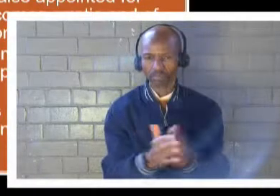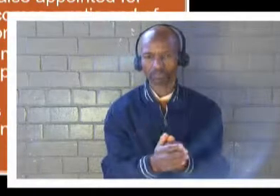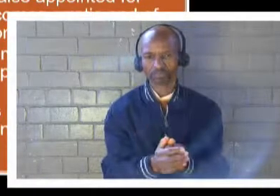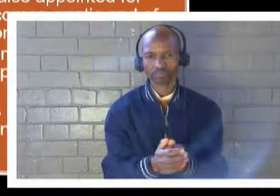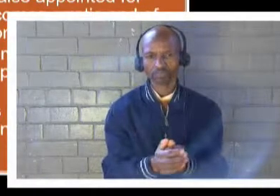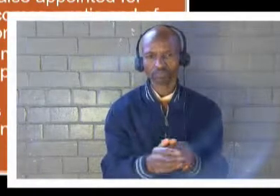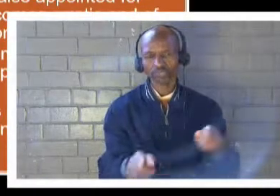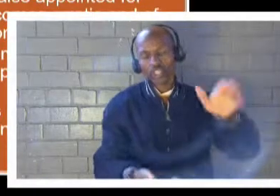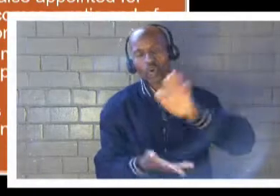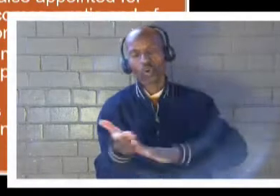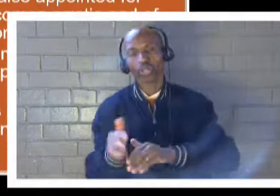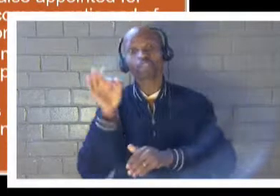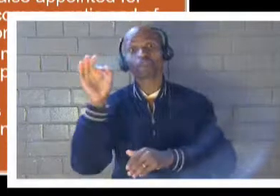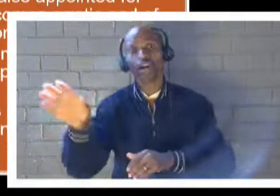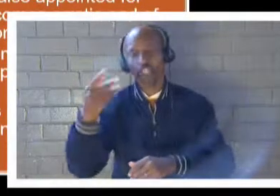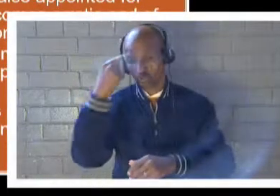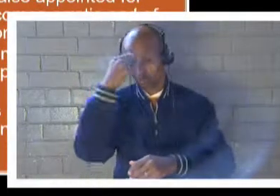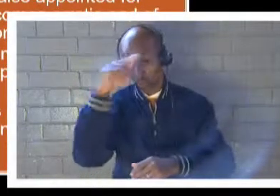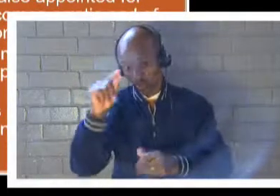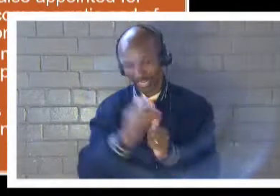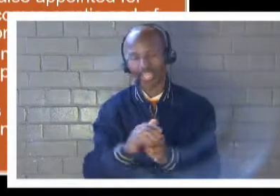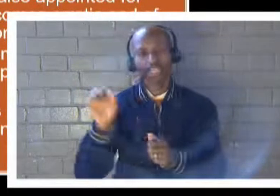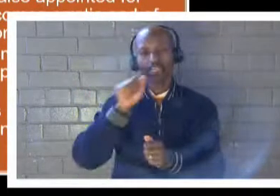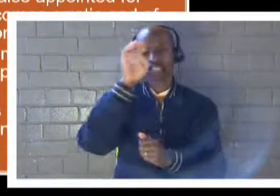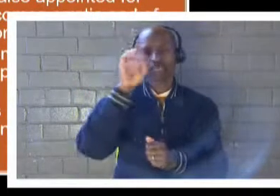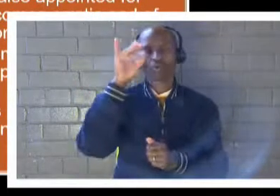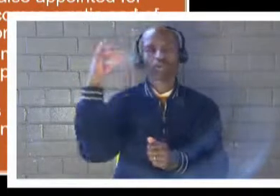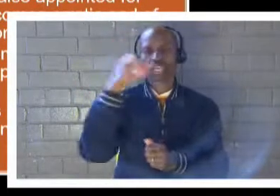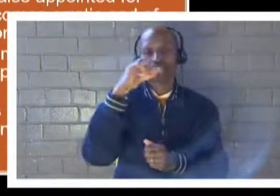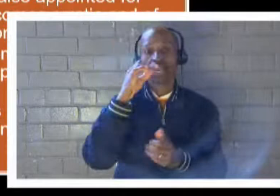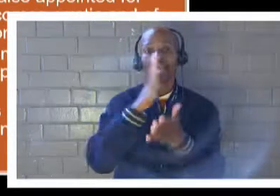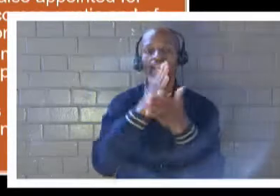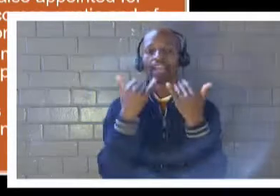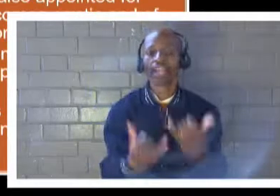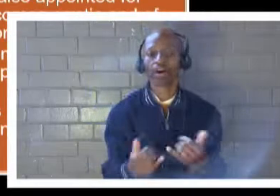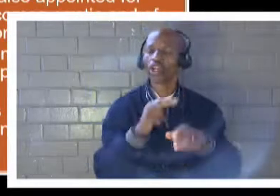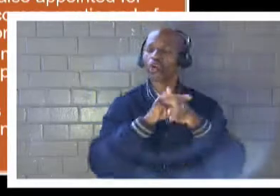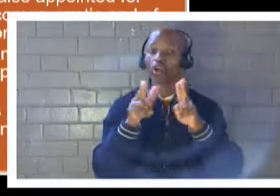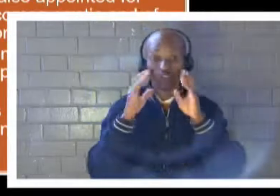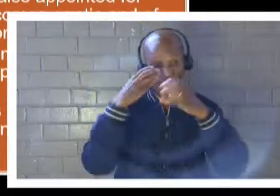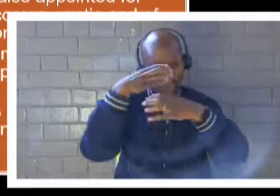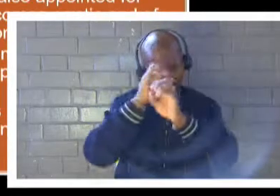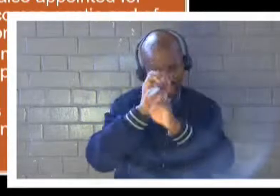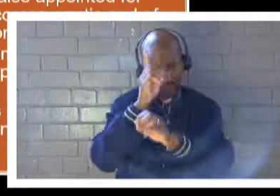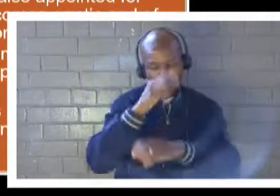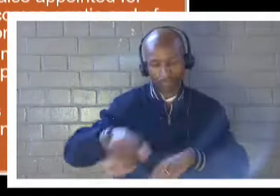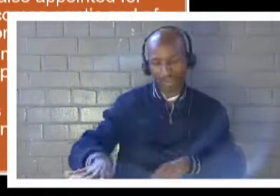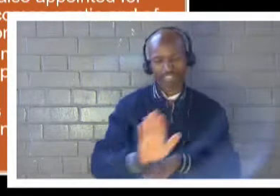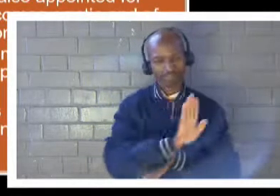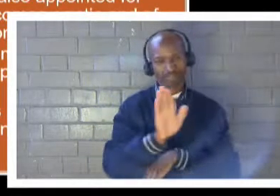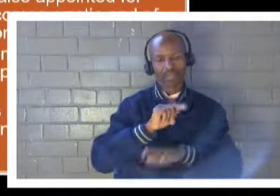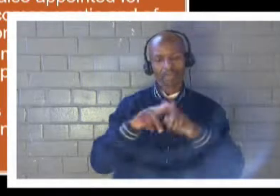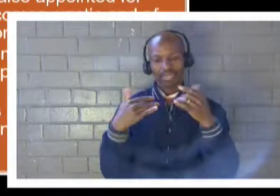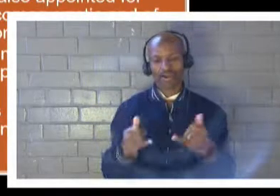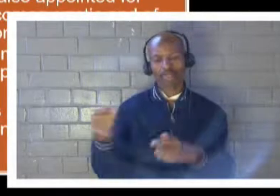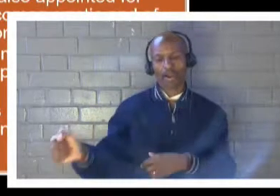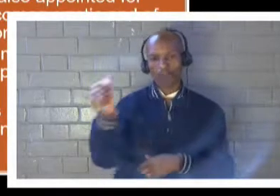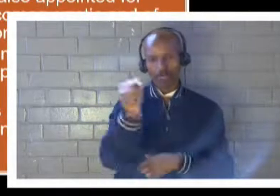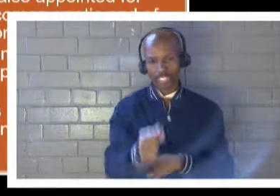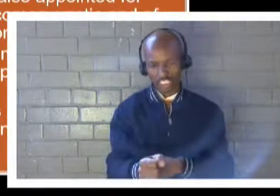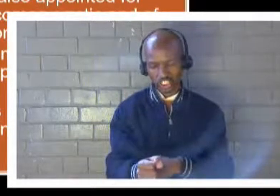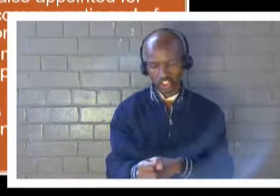as Pretoria, and Sebokeng is in Citibank. And in some cases, they are not focused on one institution, but they are also appointed